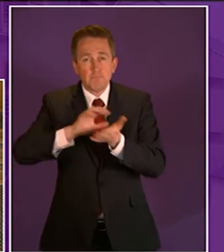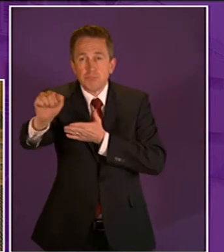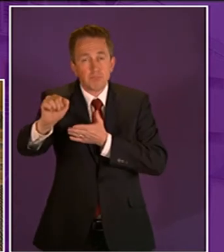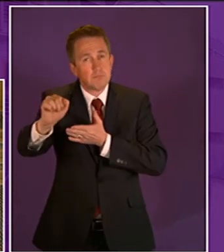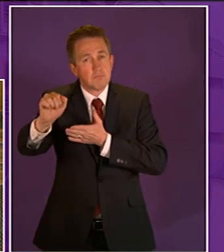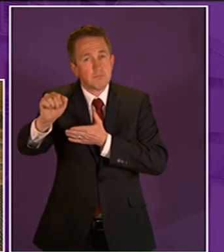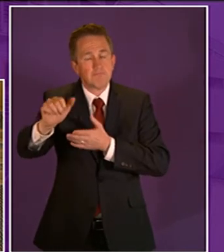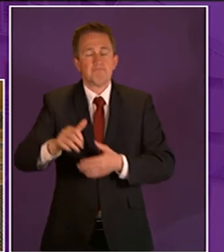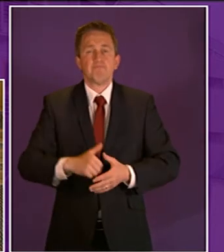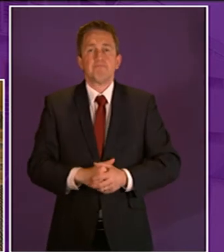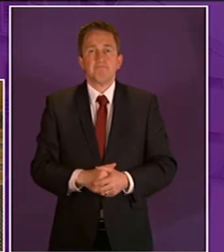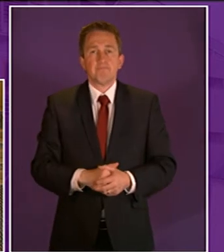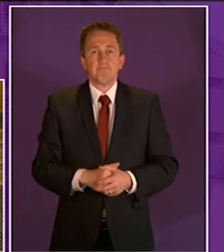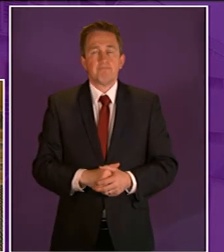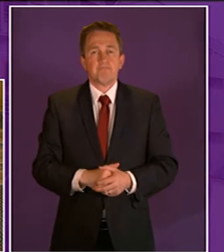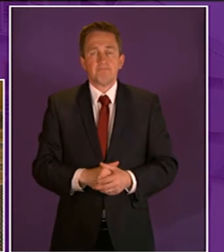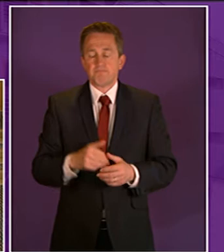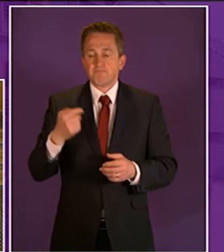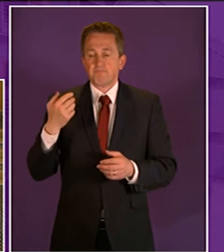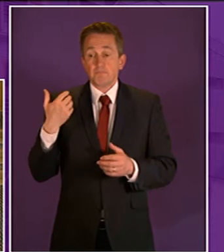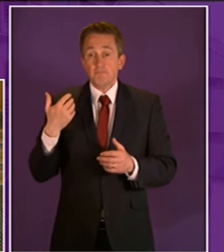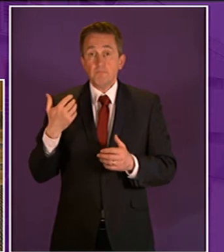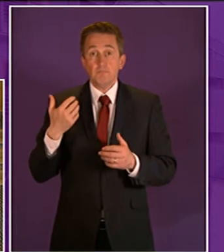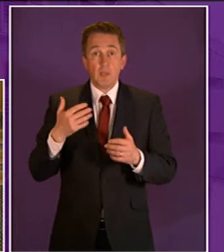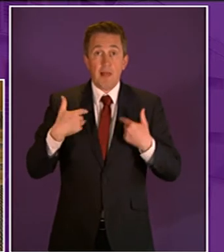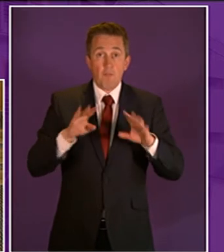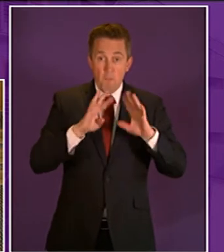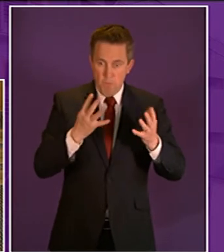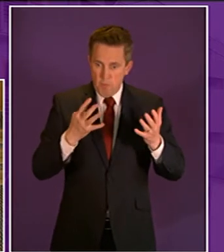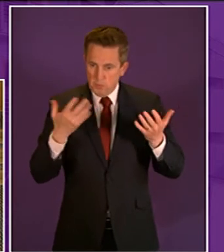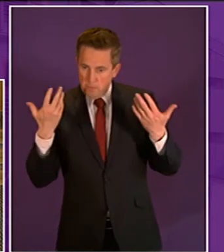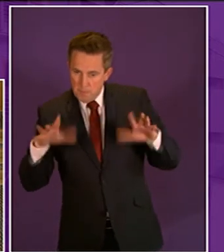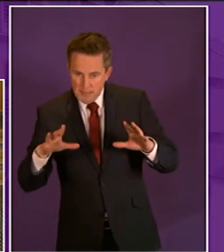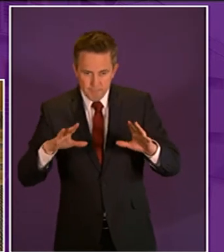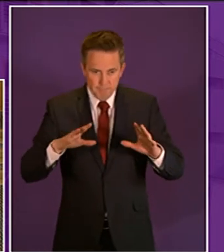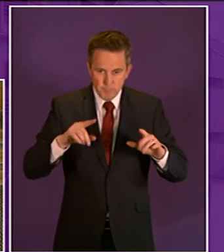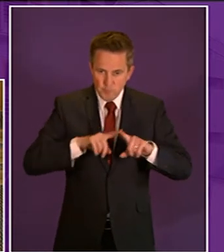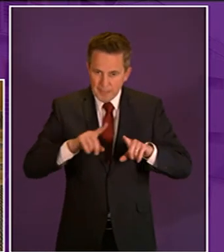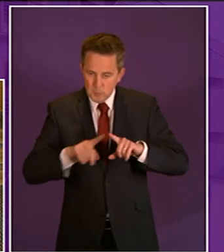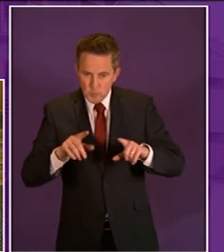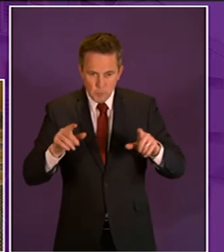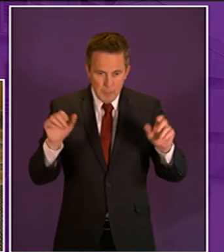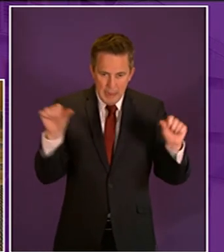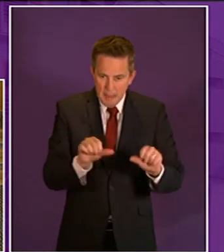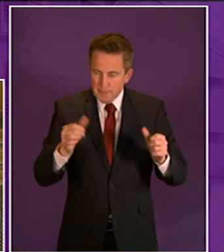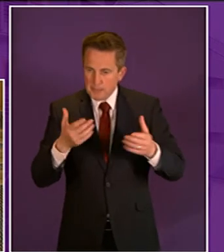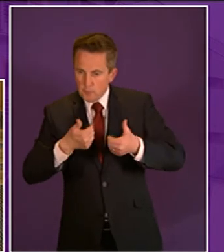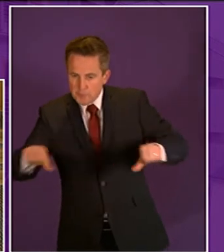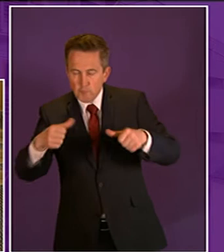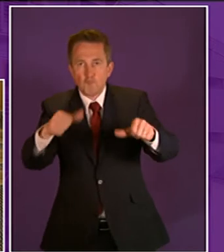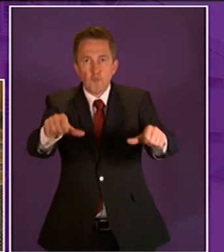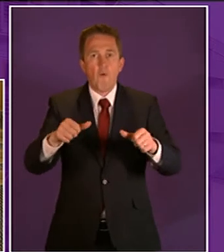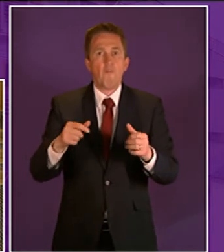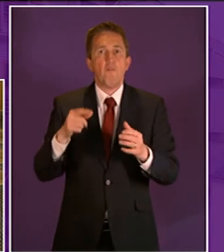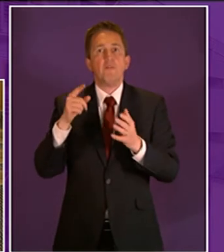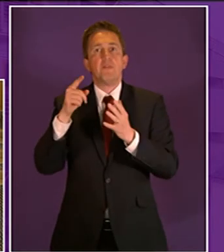attacks. Good progress has been made by all boards over the weekend in terms of recovery and mitigation. Most